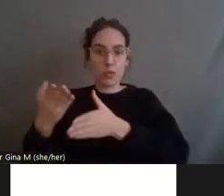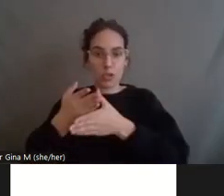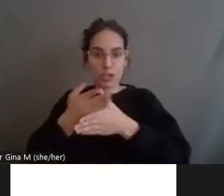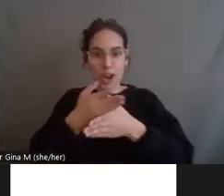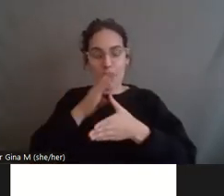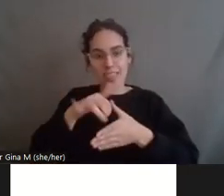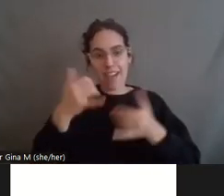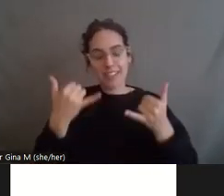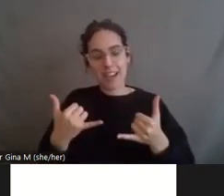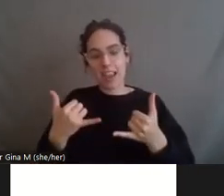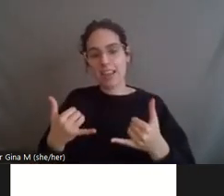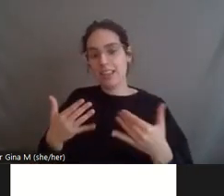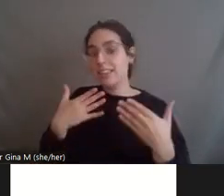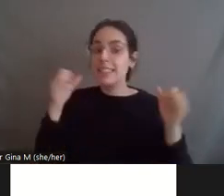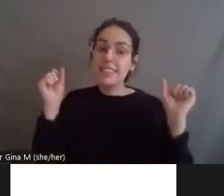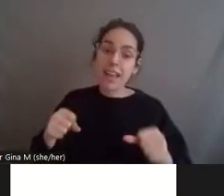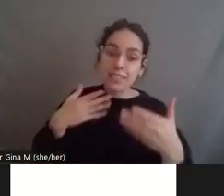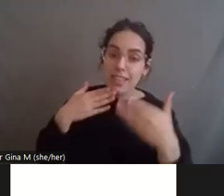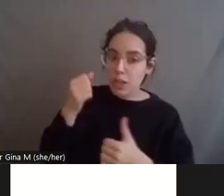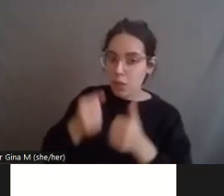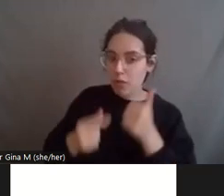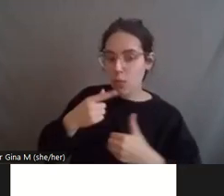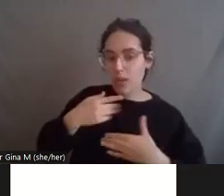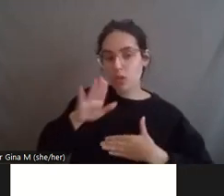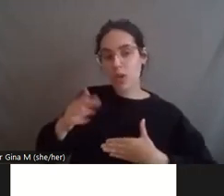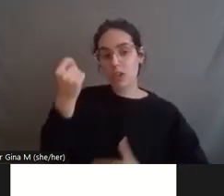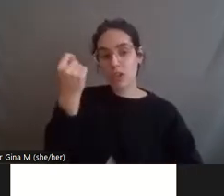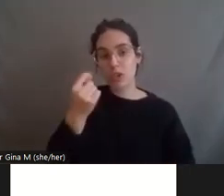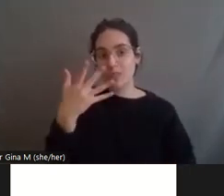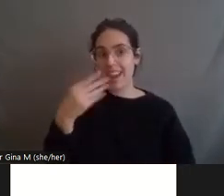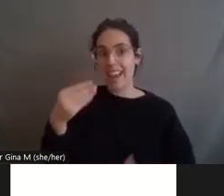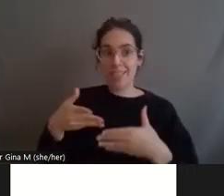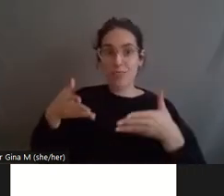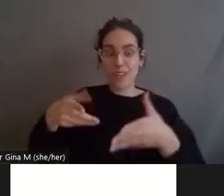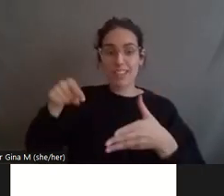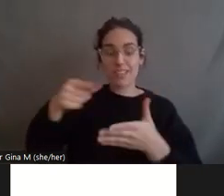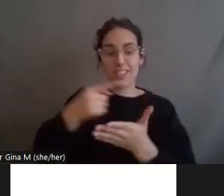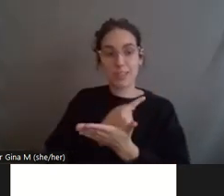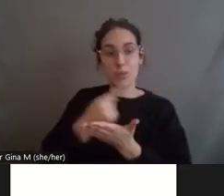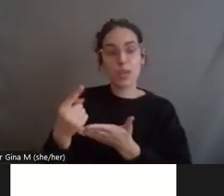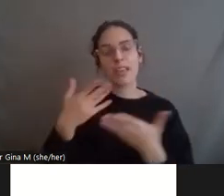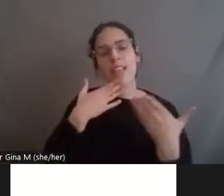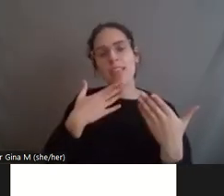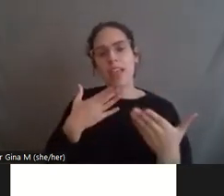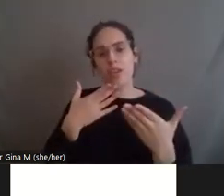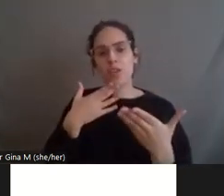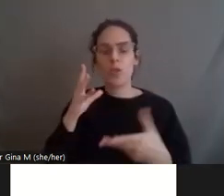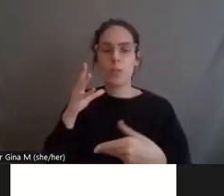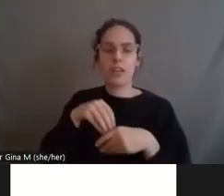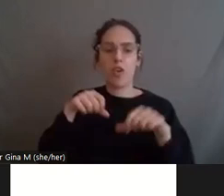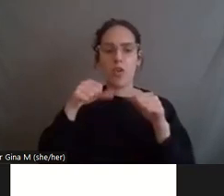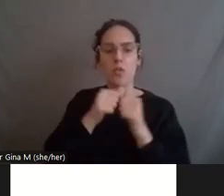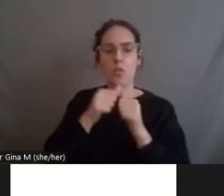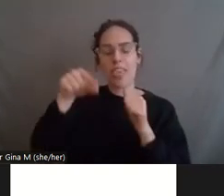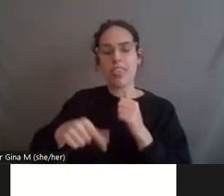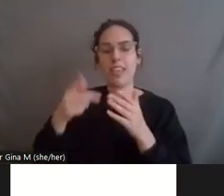all. Enjoy the rest of your Tuesday and the week ahead. And thank you for being a part of a program here at the